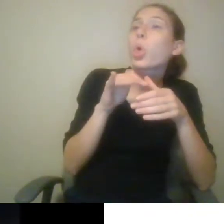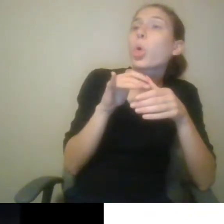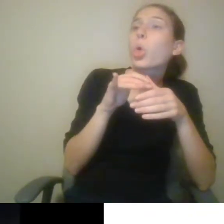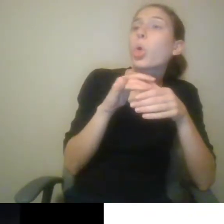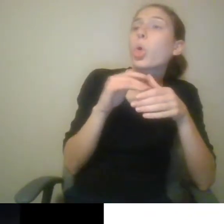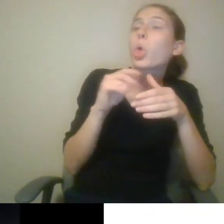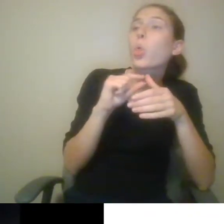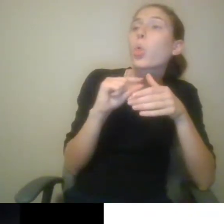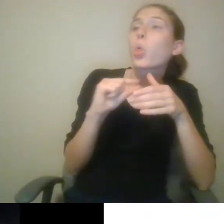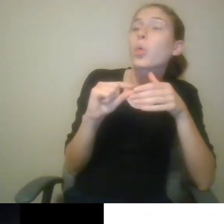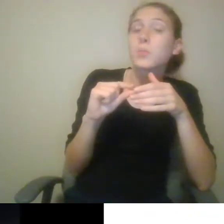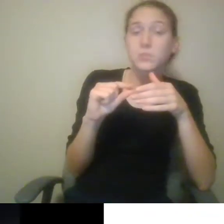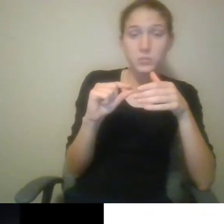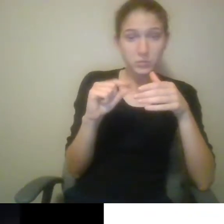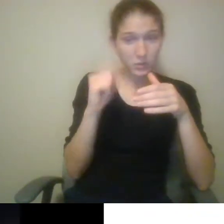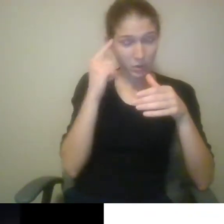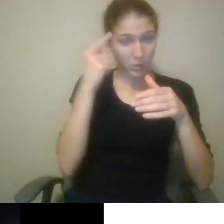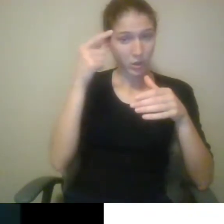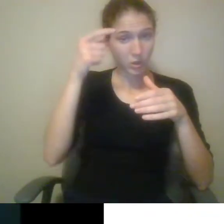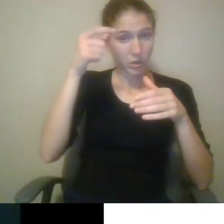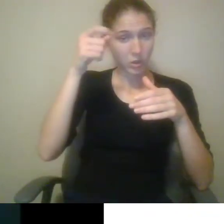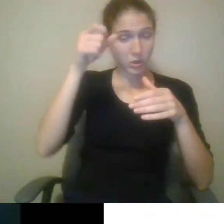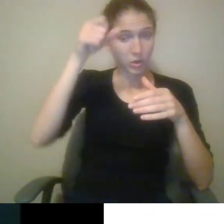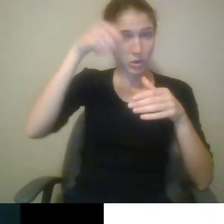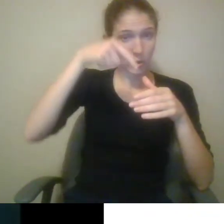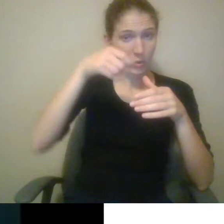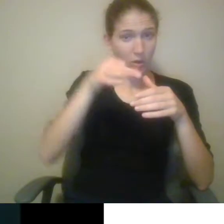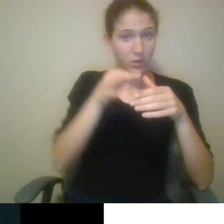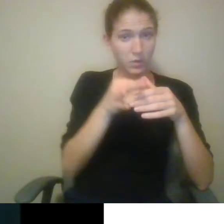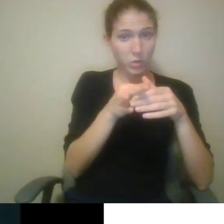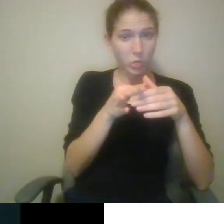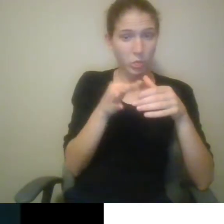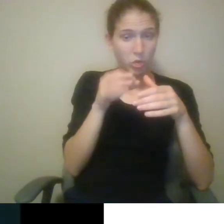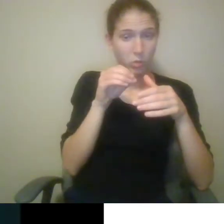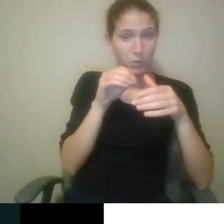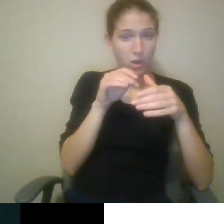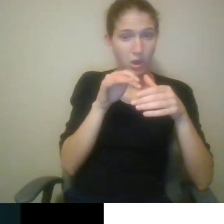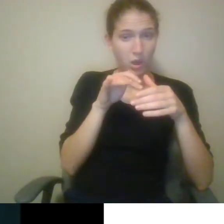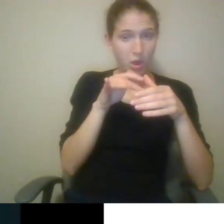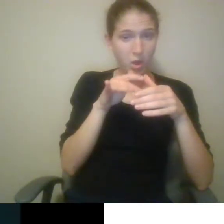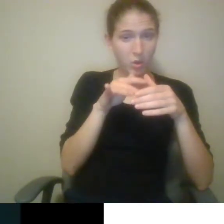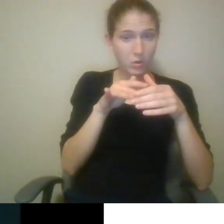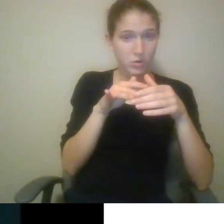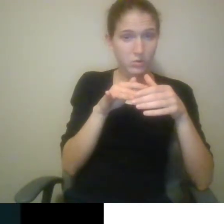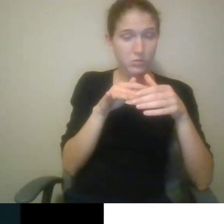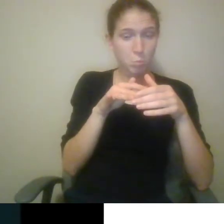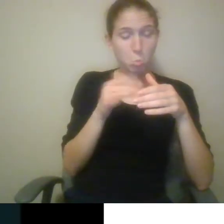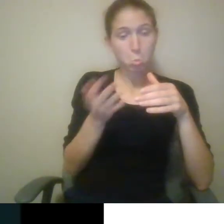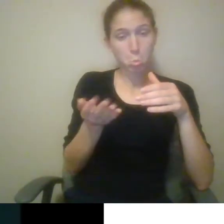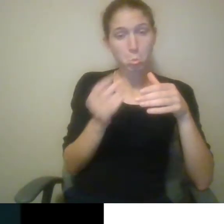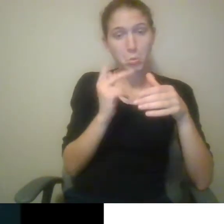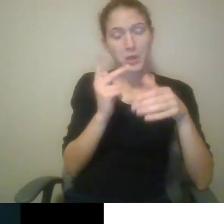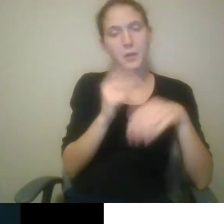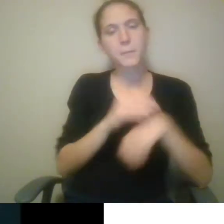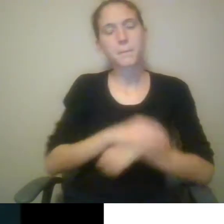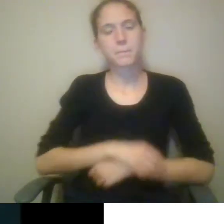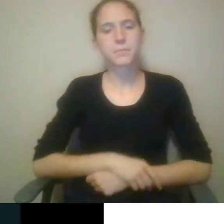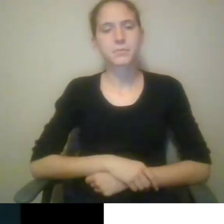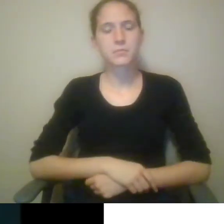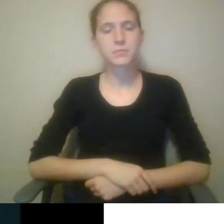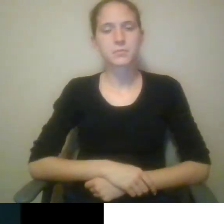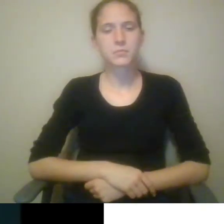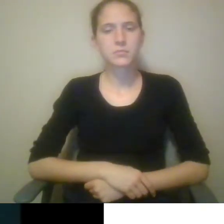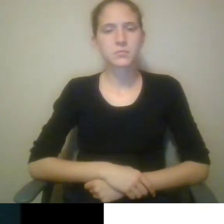light. Okay, so you think it's going to go in the water and then kind of spread out when we're like, alright, here we go.